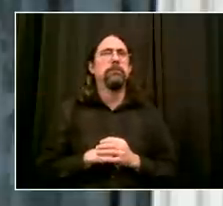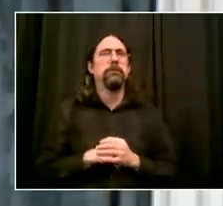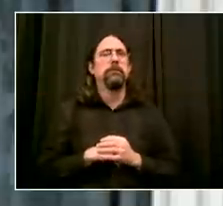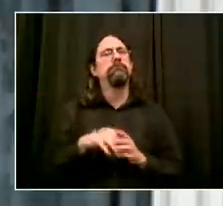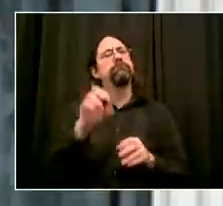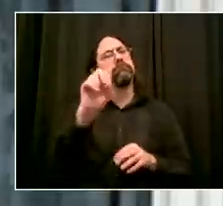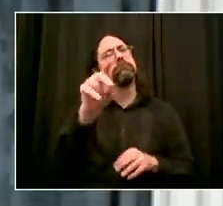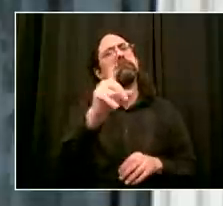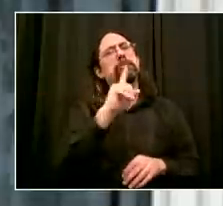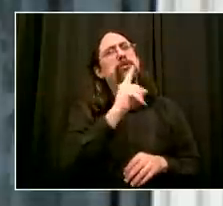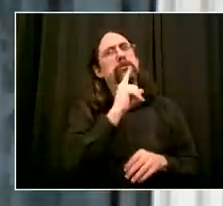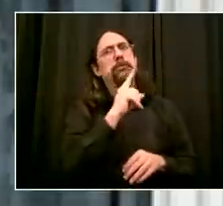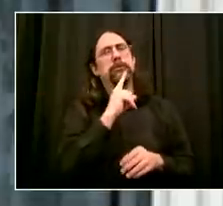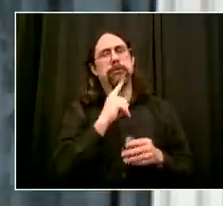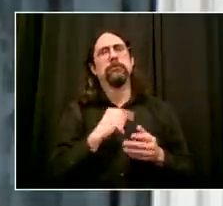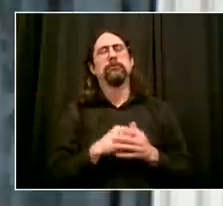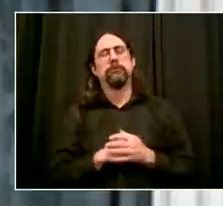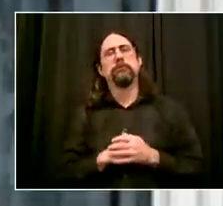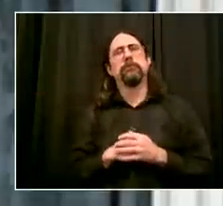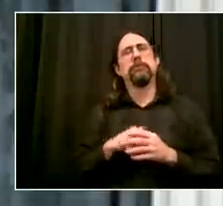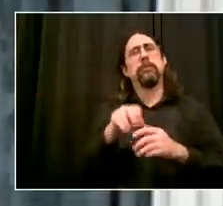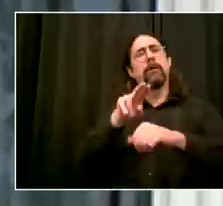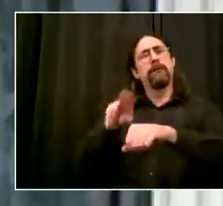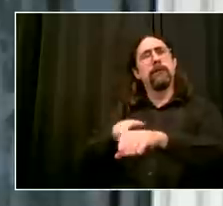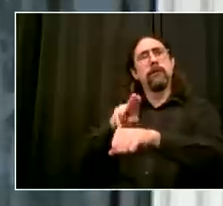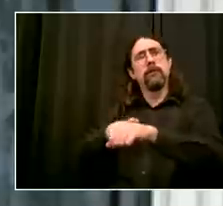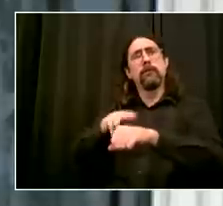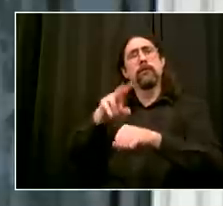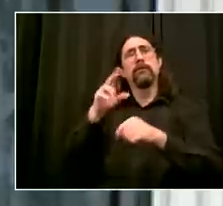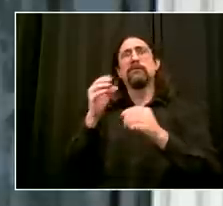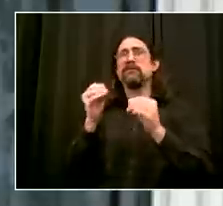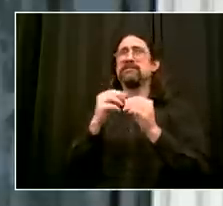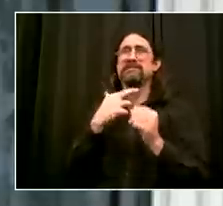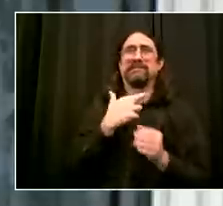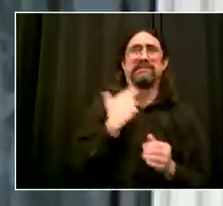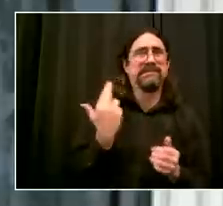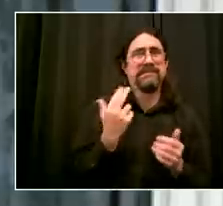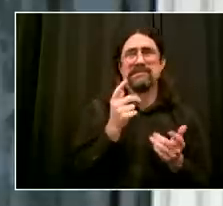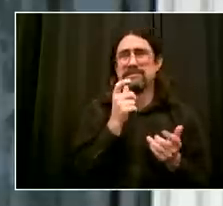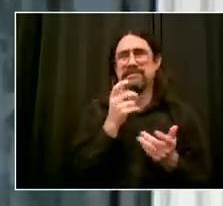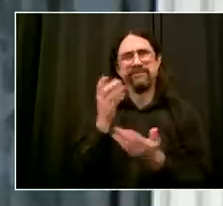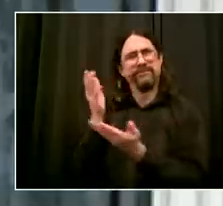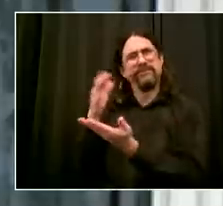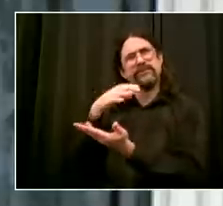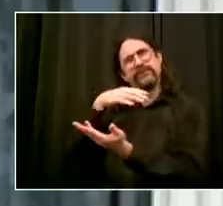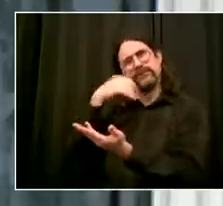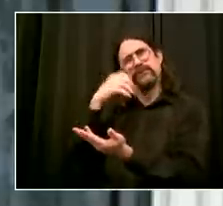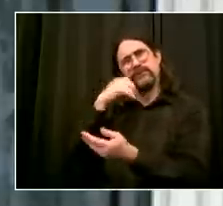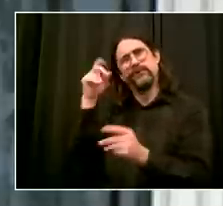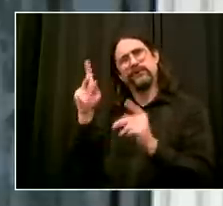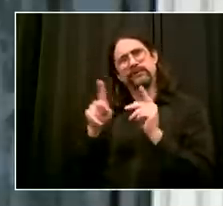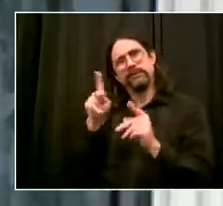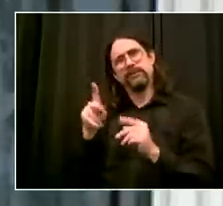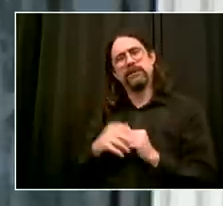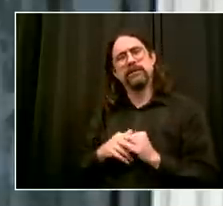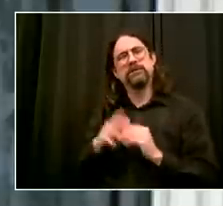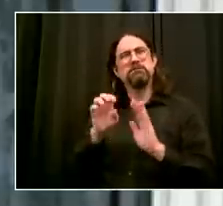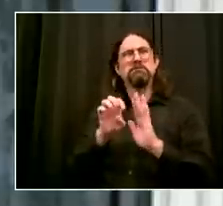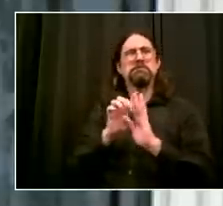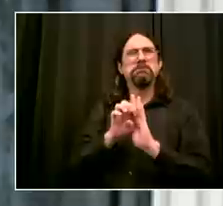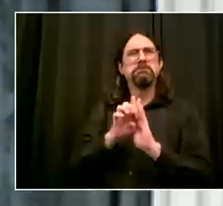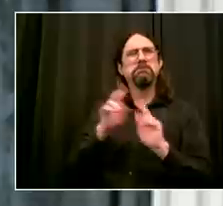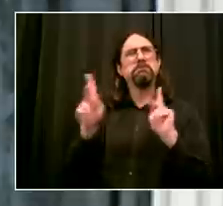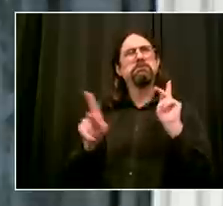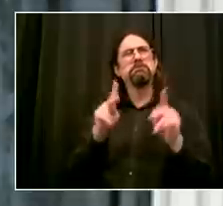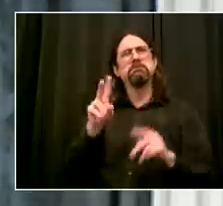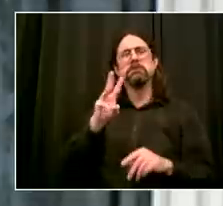risk than people in their 50s. Same for folks in their 70s, 80s, et cetera. The commissioner's notice